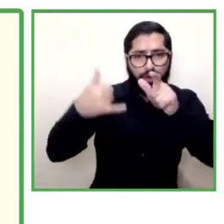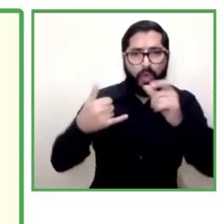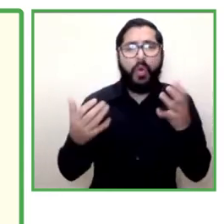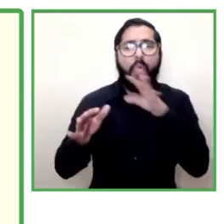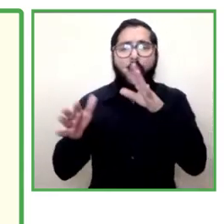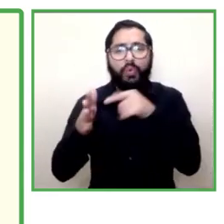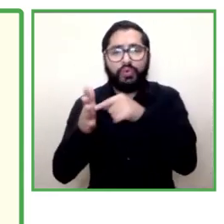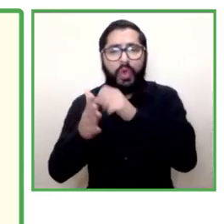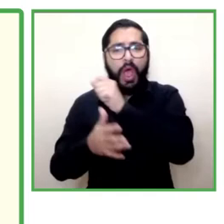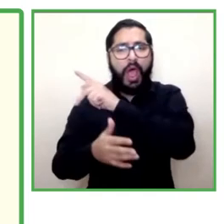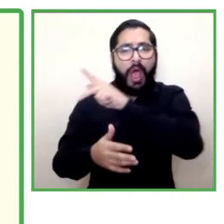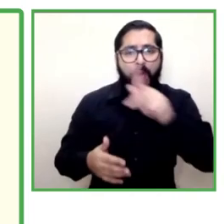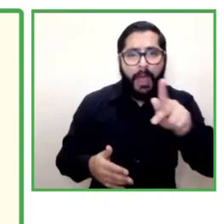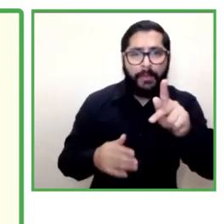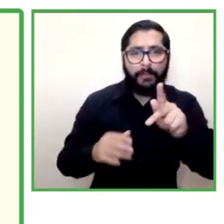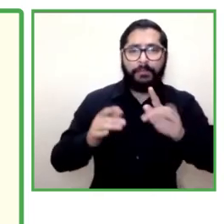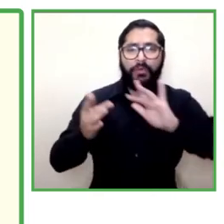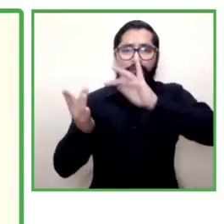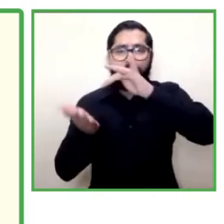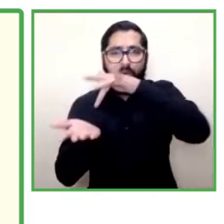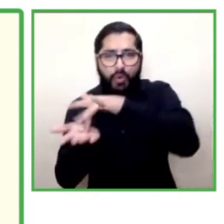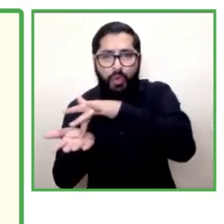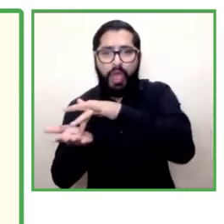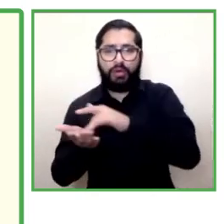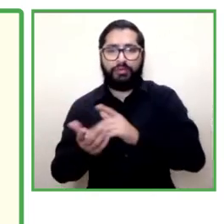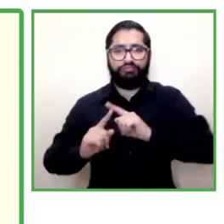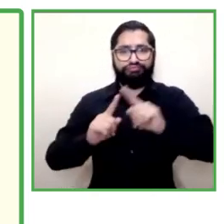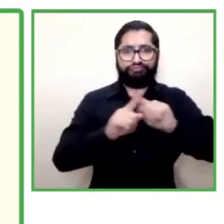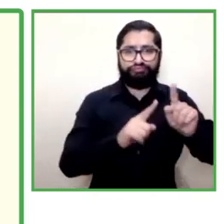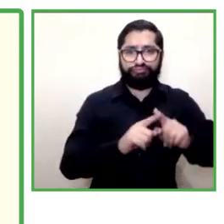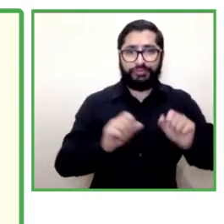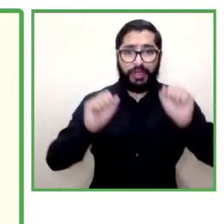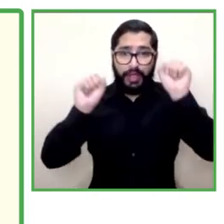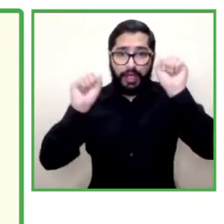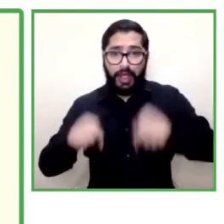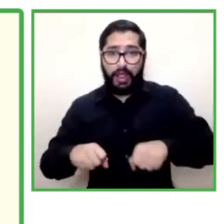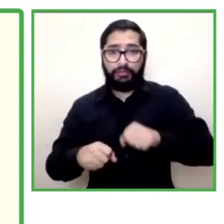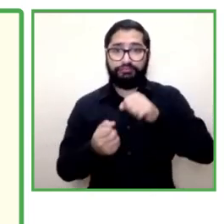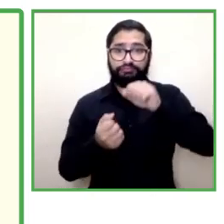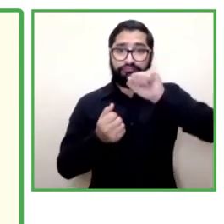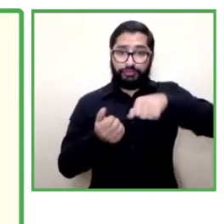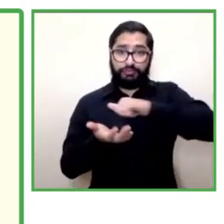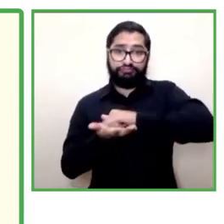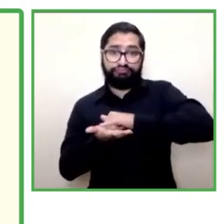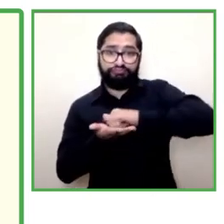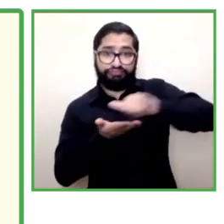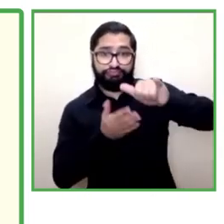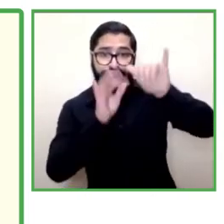invitation to our users on our app to that particular sign language course.